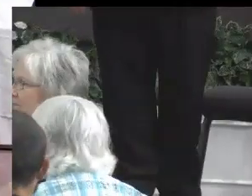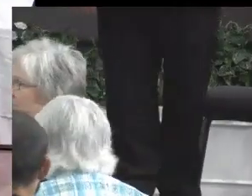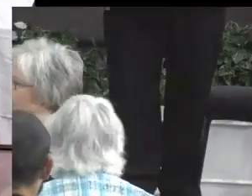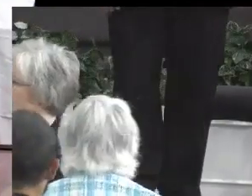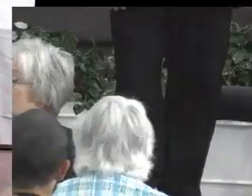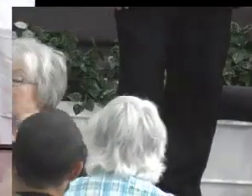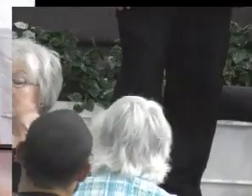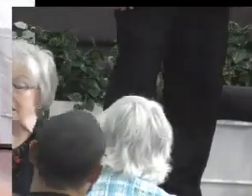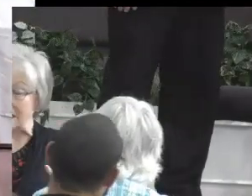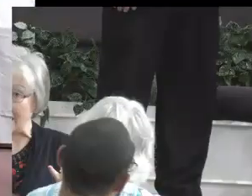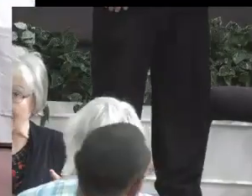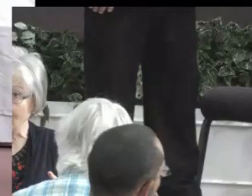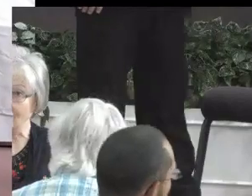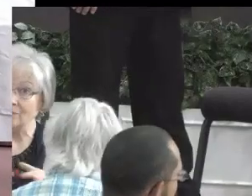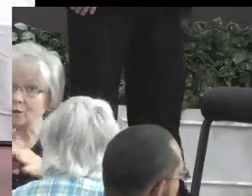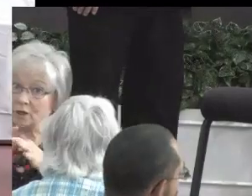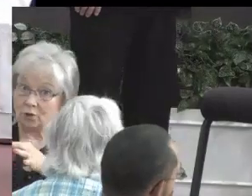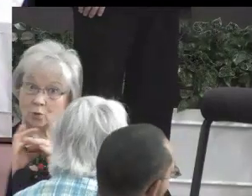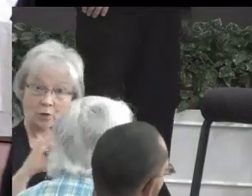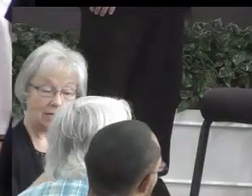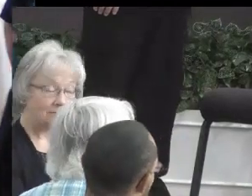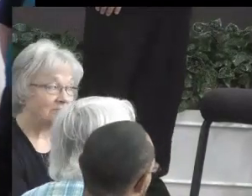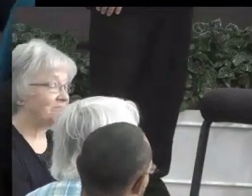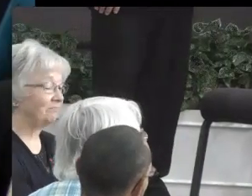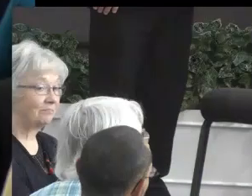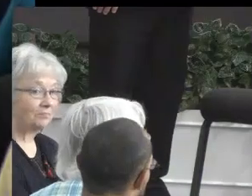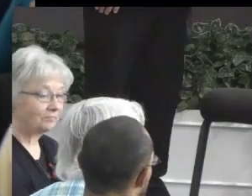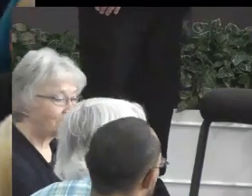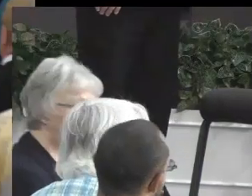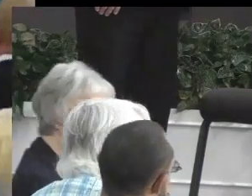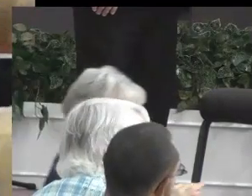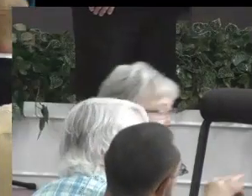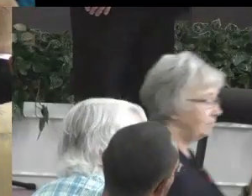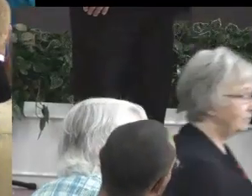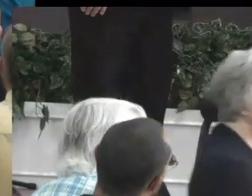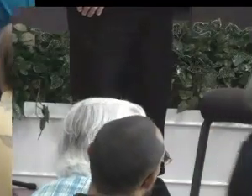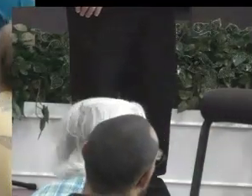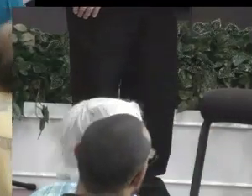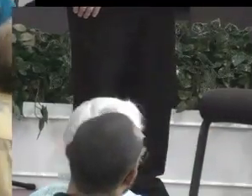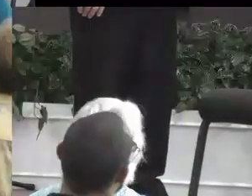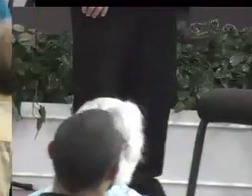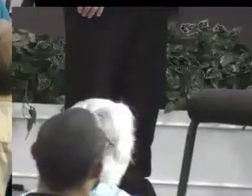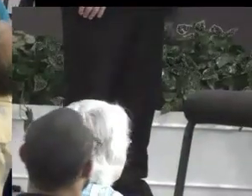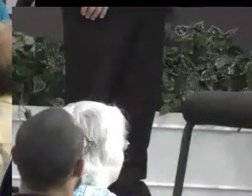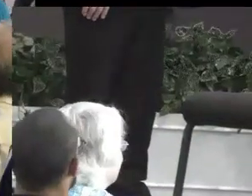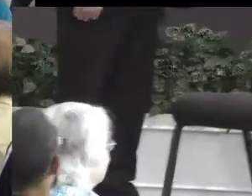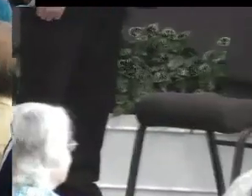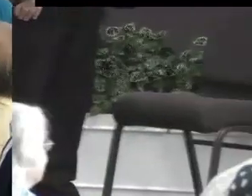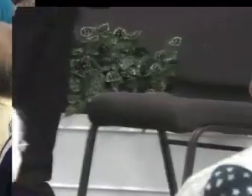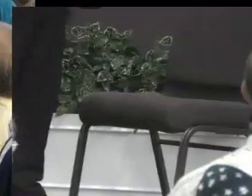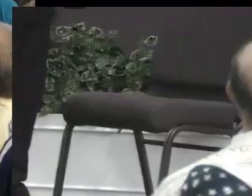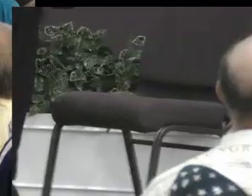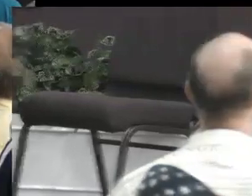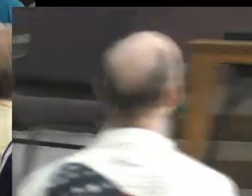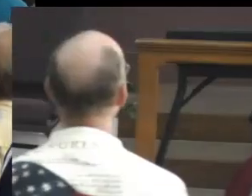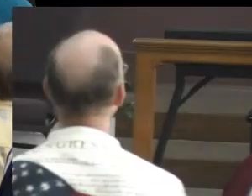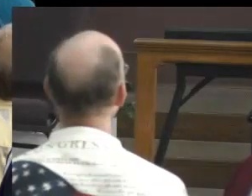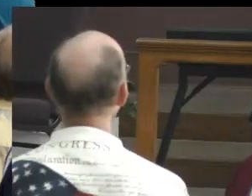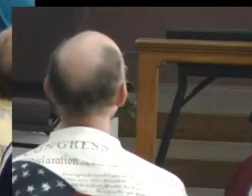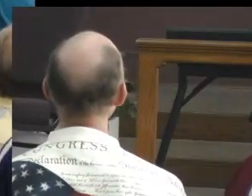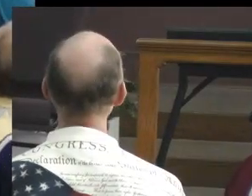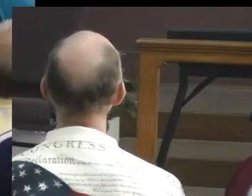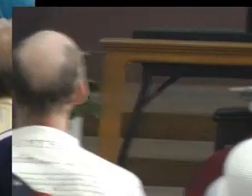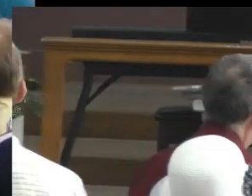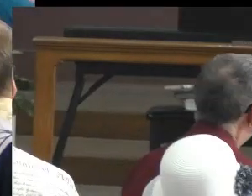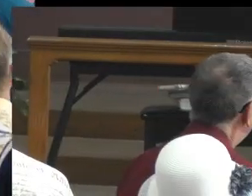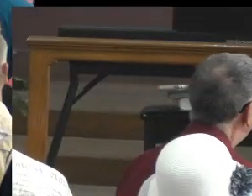this before, but you're going to join with us this time. If you don't know the words, they will be on the screen. But we also pledge to the Christian